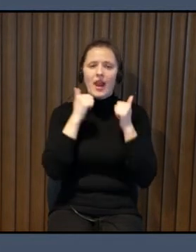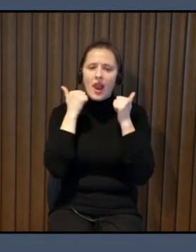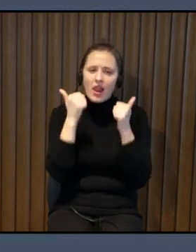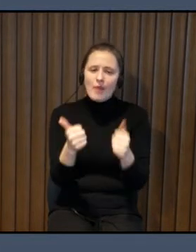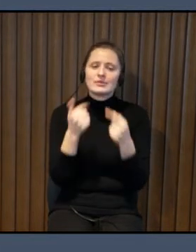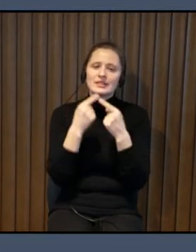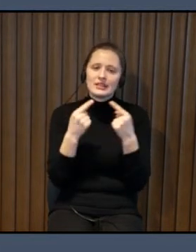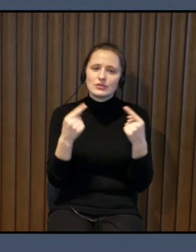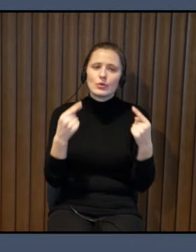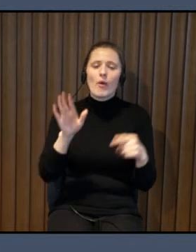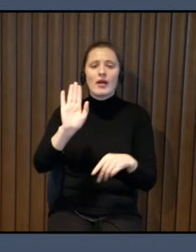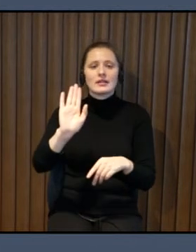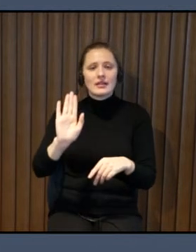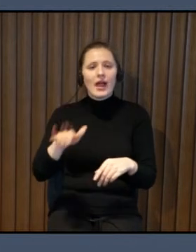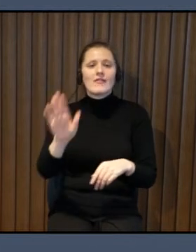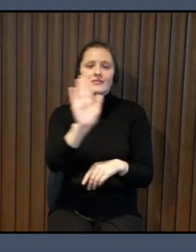other